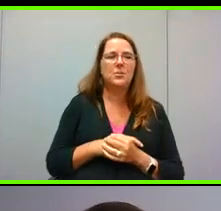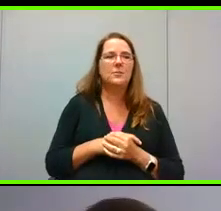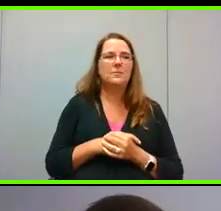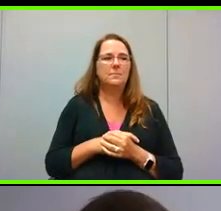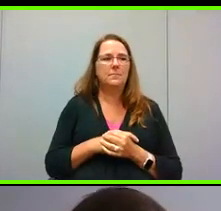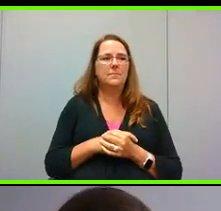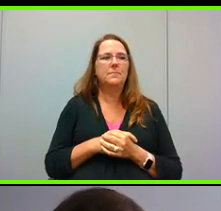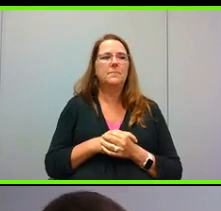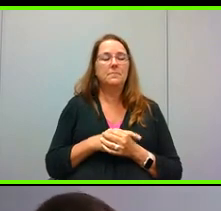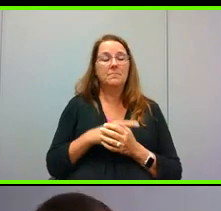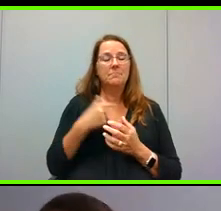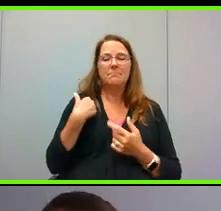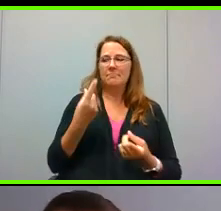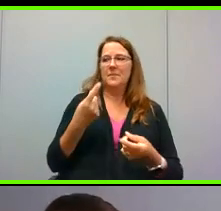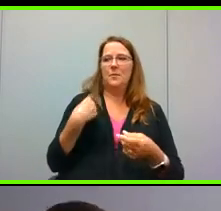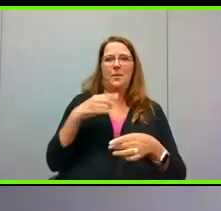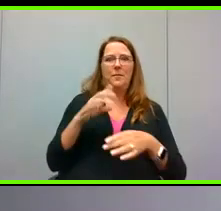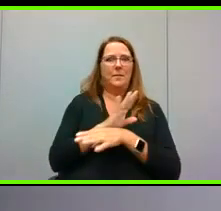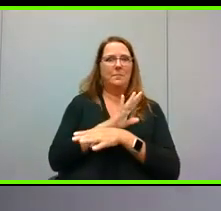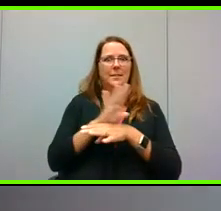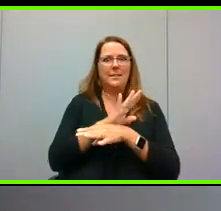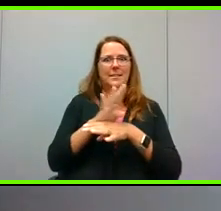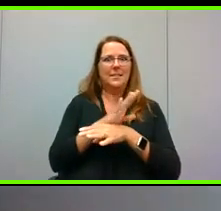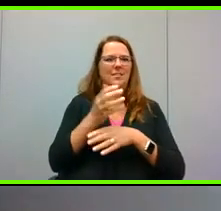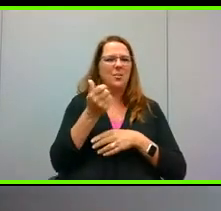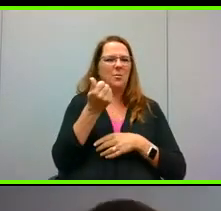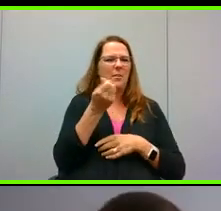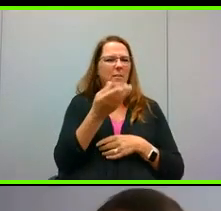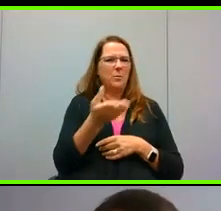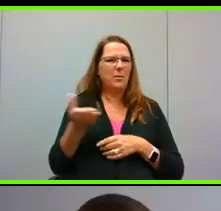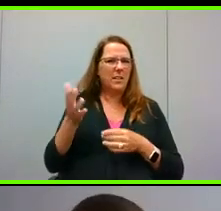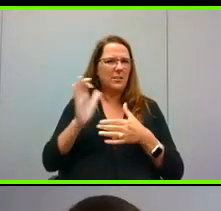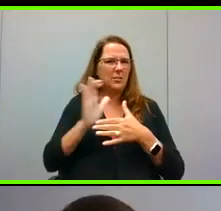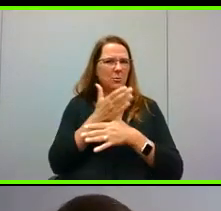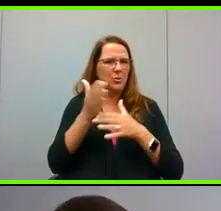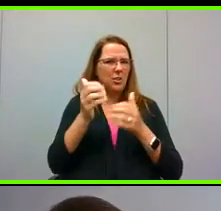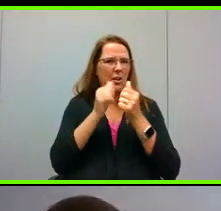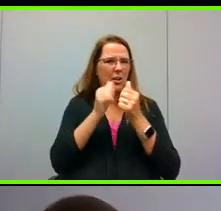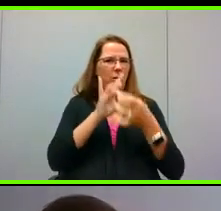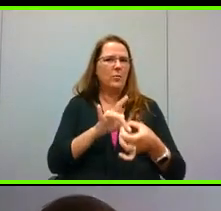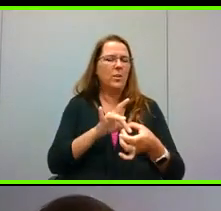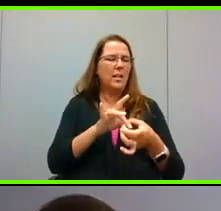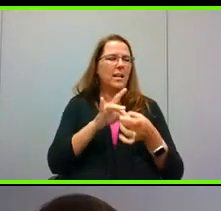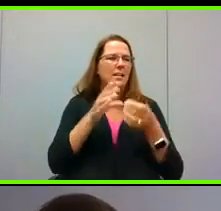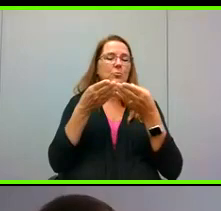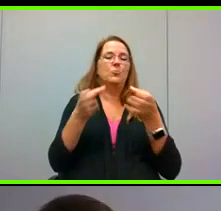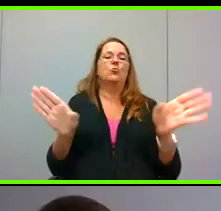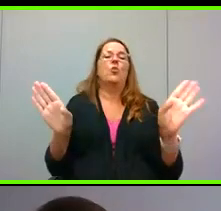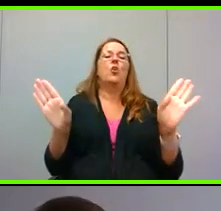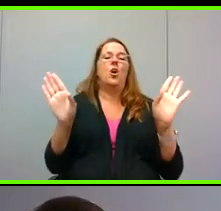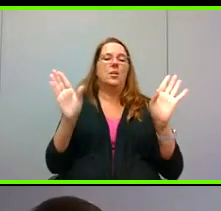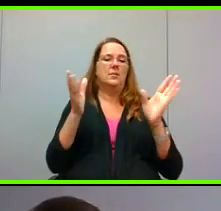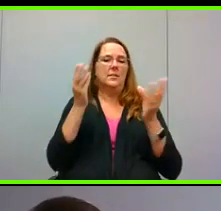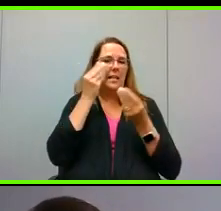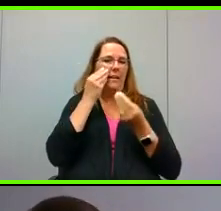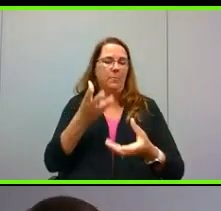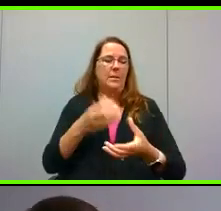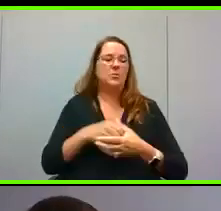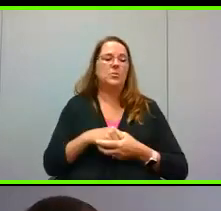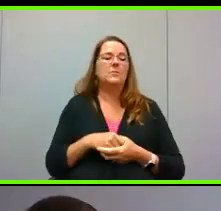We've been busy, and so just a couple of things to share related to kind of broad stuff. We've got return to